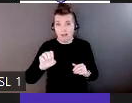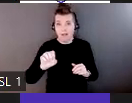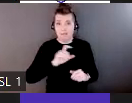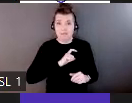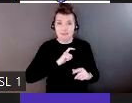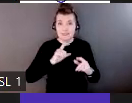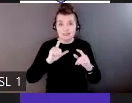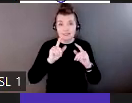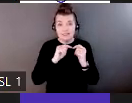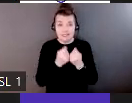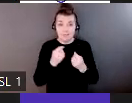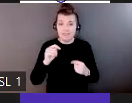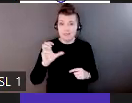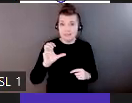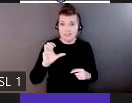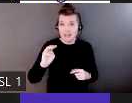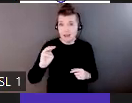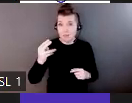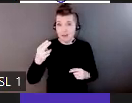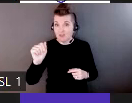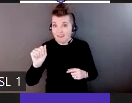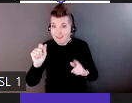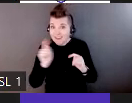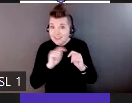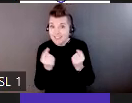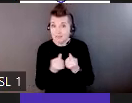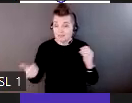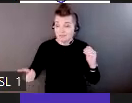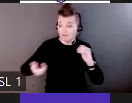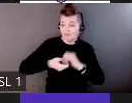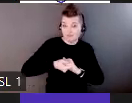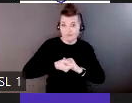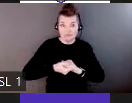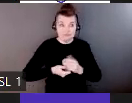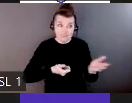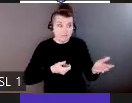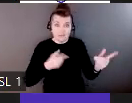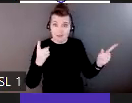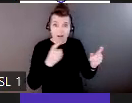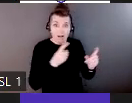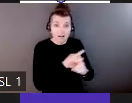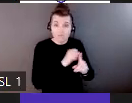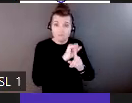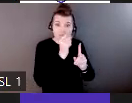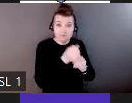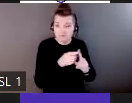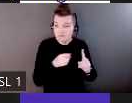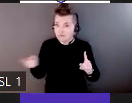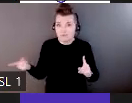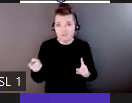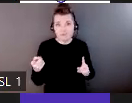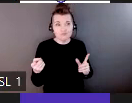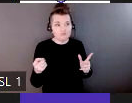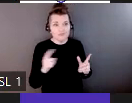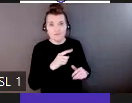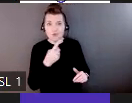teams, working with these complex situations. Maybe they're the front line of response to elder abuse type vulnerable